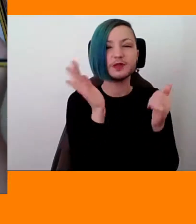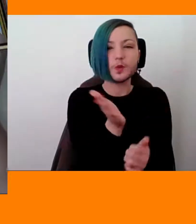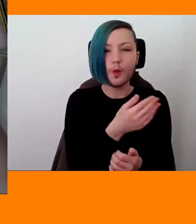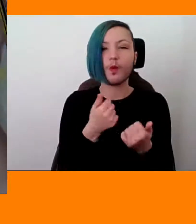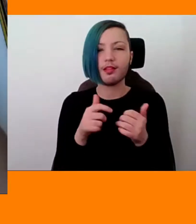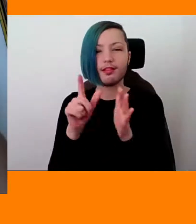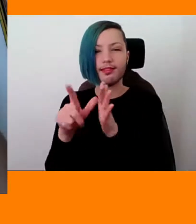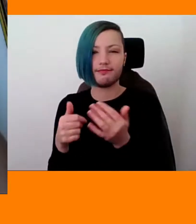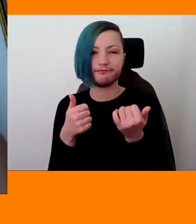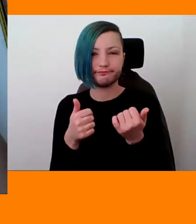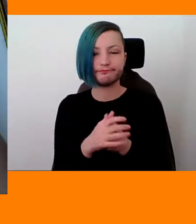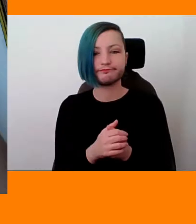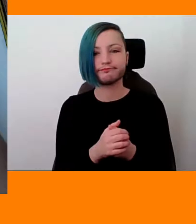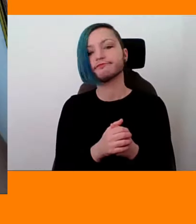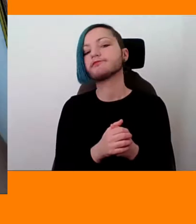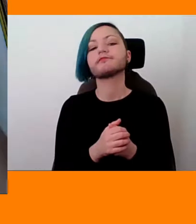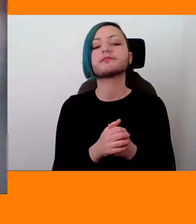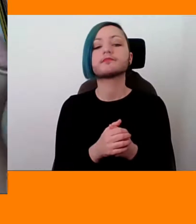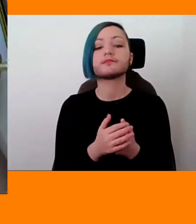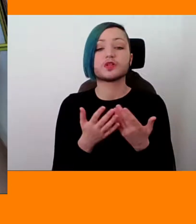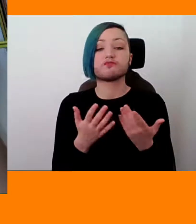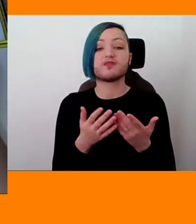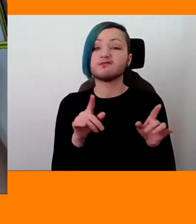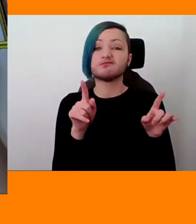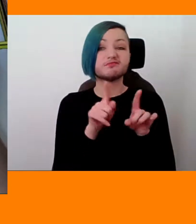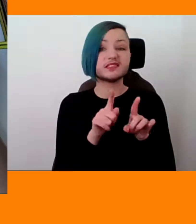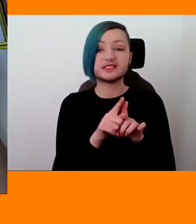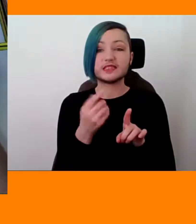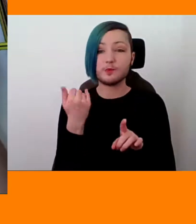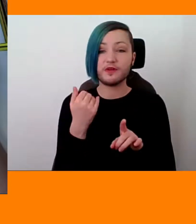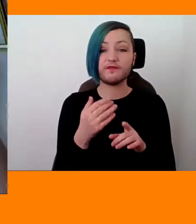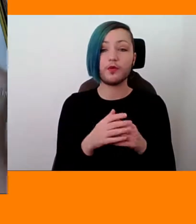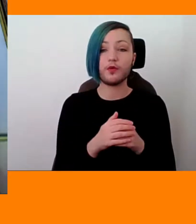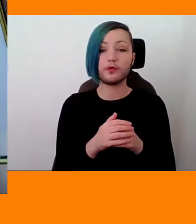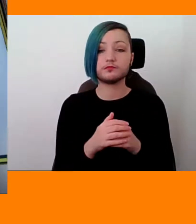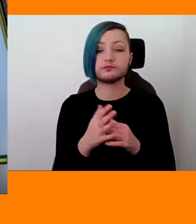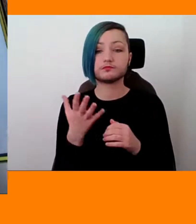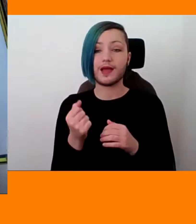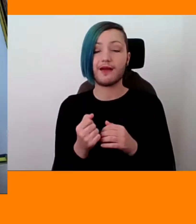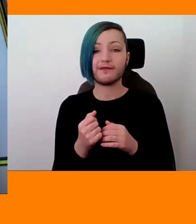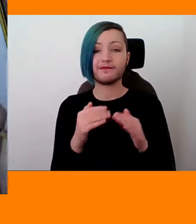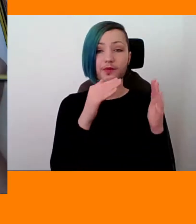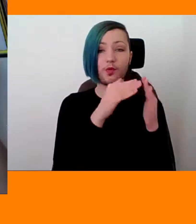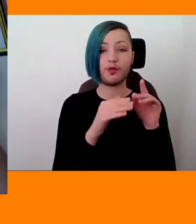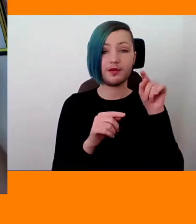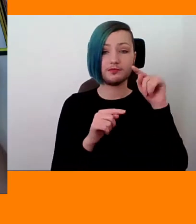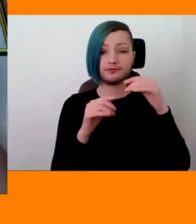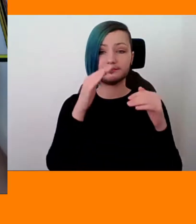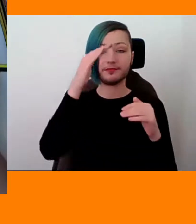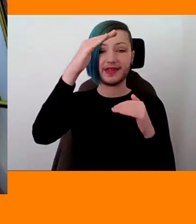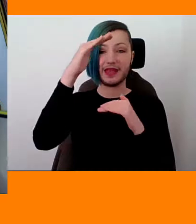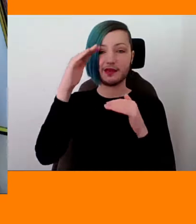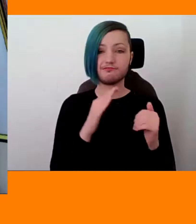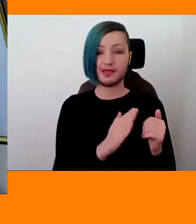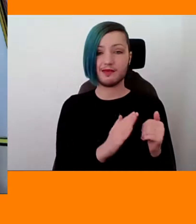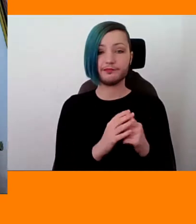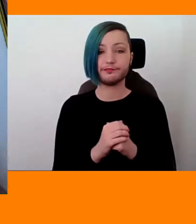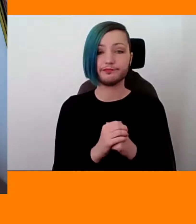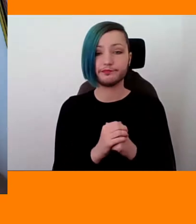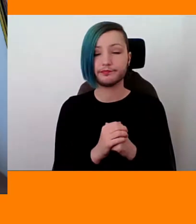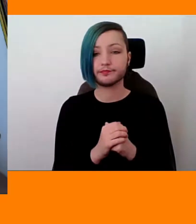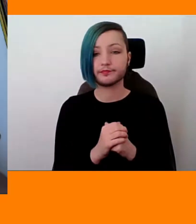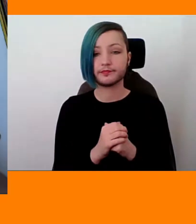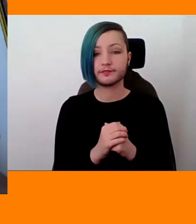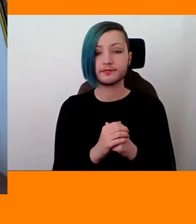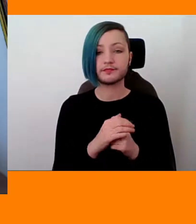looks. So we're going to do the same thing that we did here. You've got two corners, one here and one here. And your strokes are going to